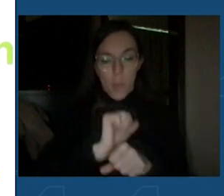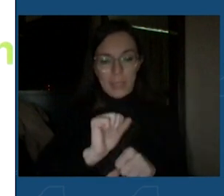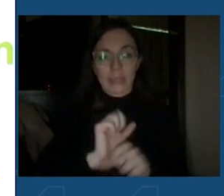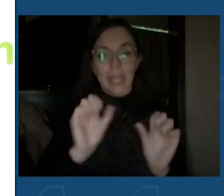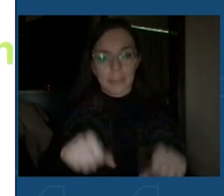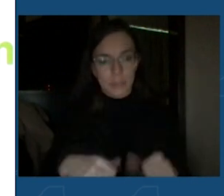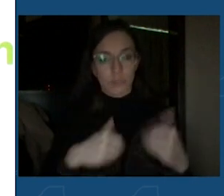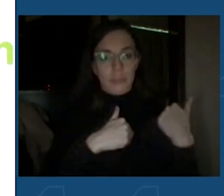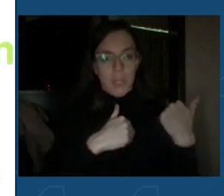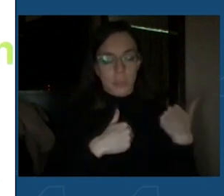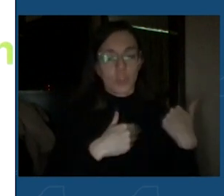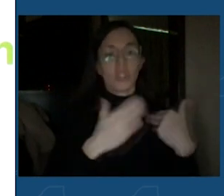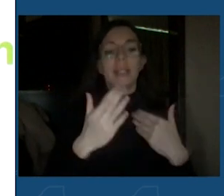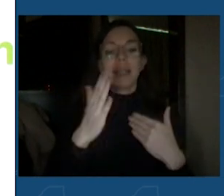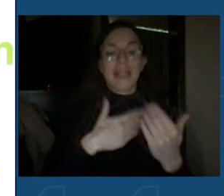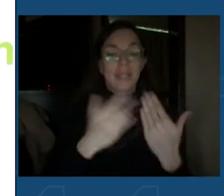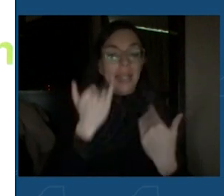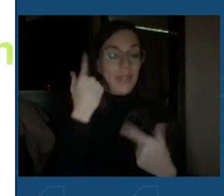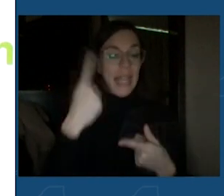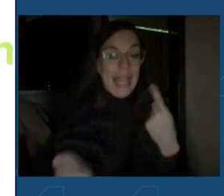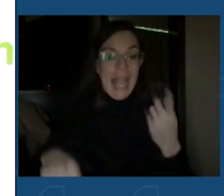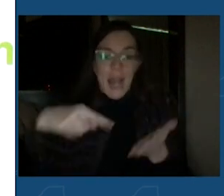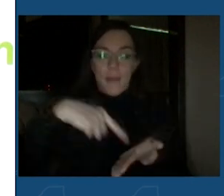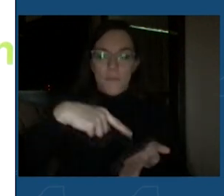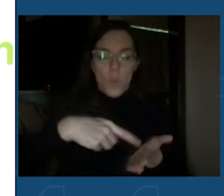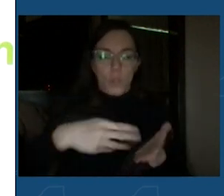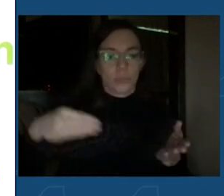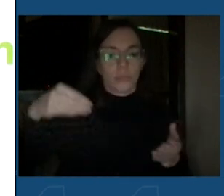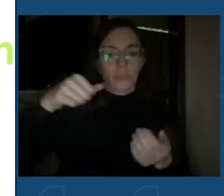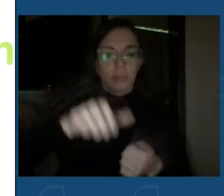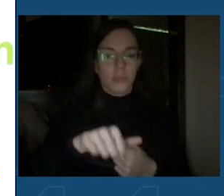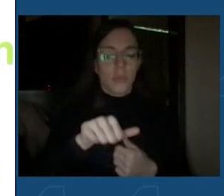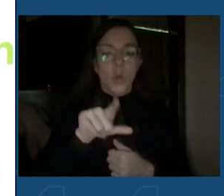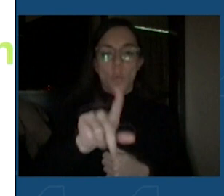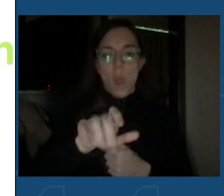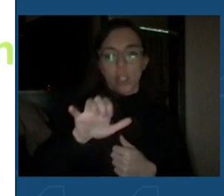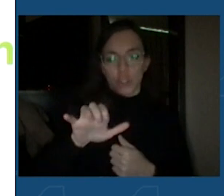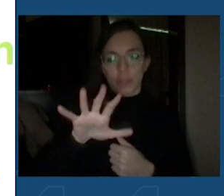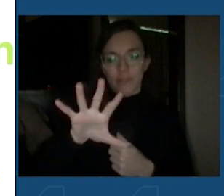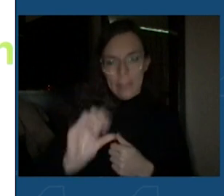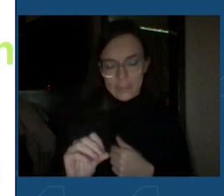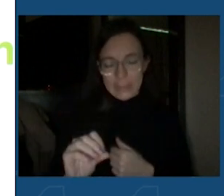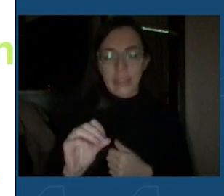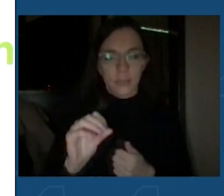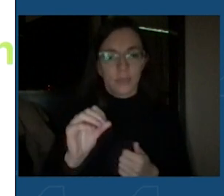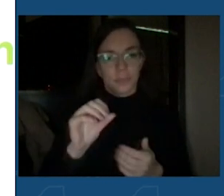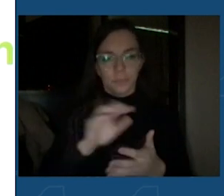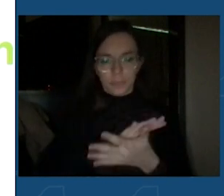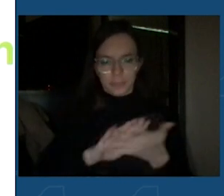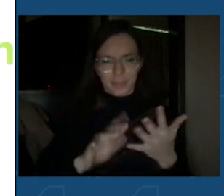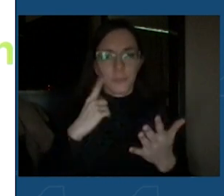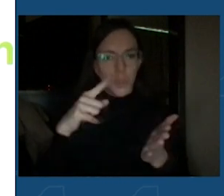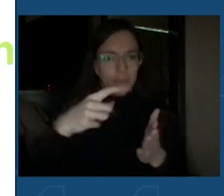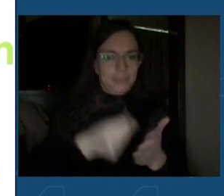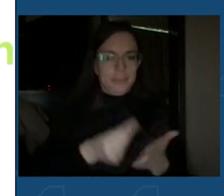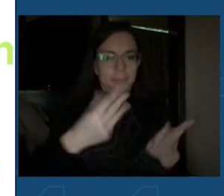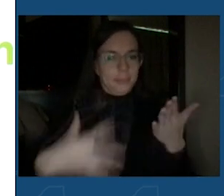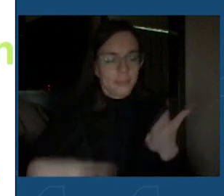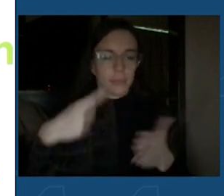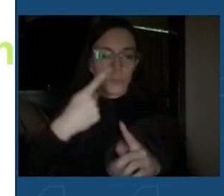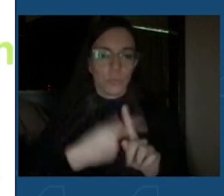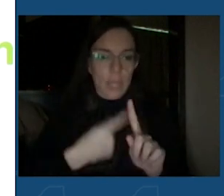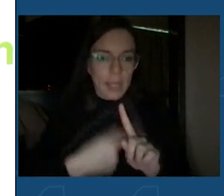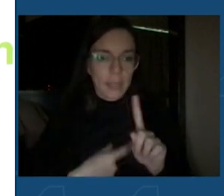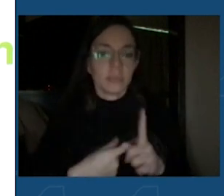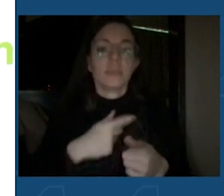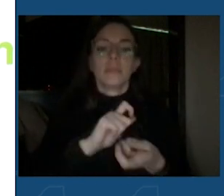if they cannot afford to spend $150 to $300 per square foot rents. Redeveloped and repurposed existing